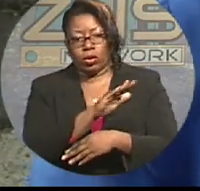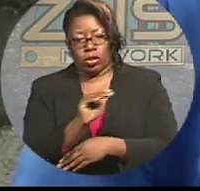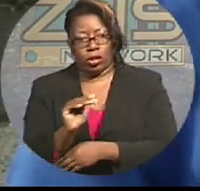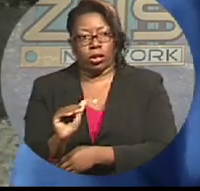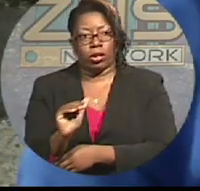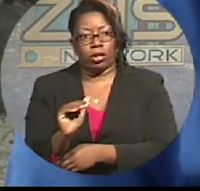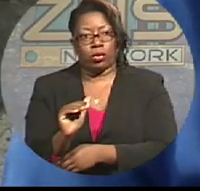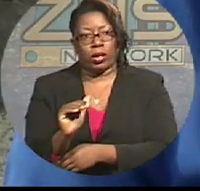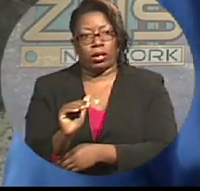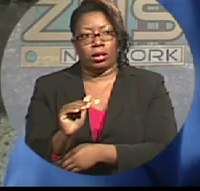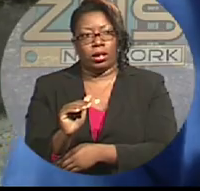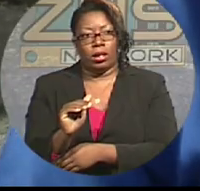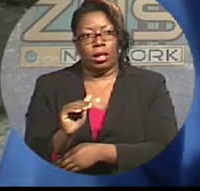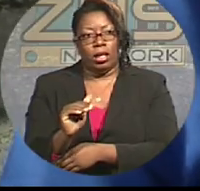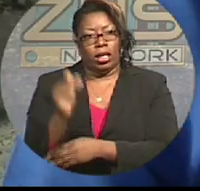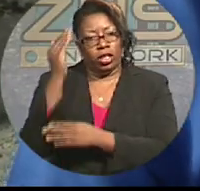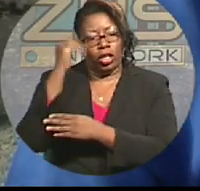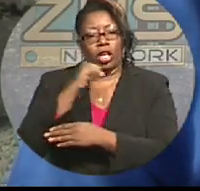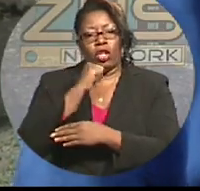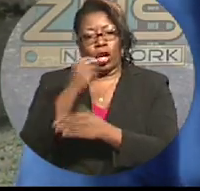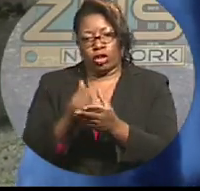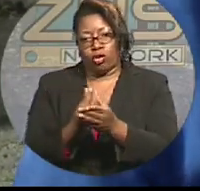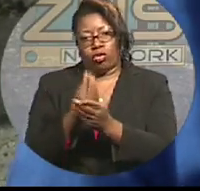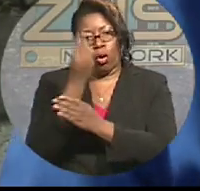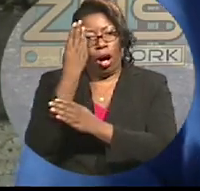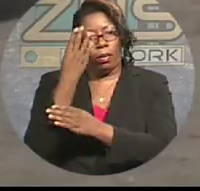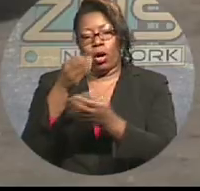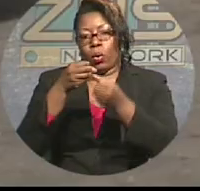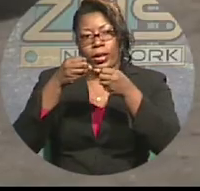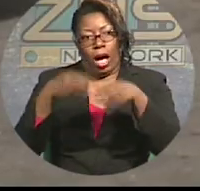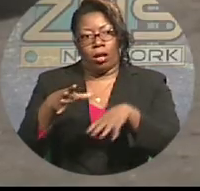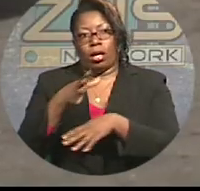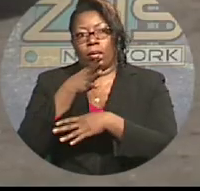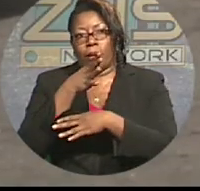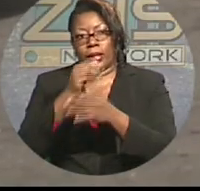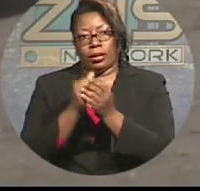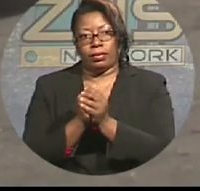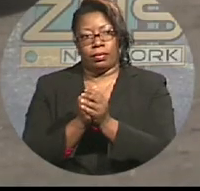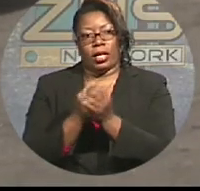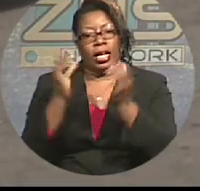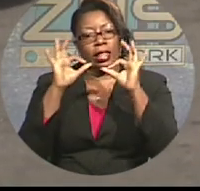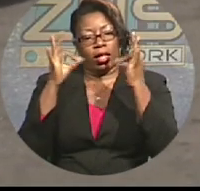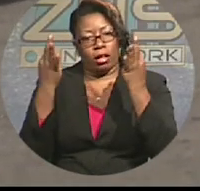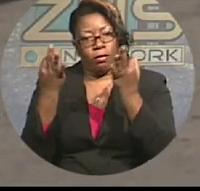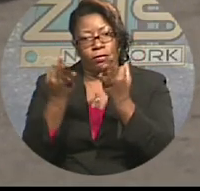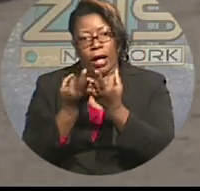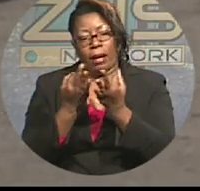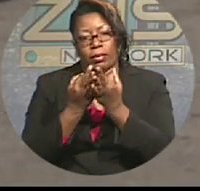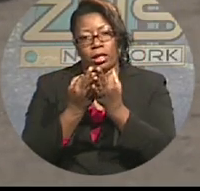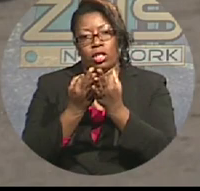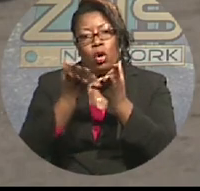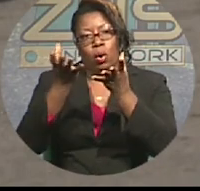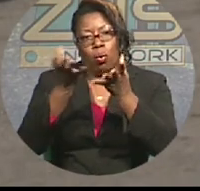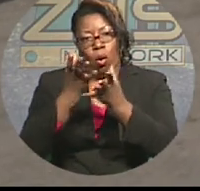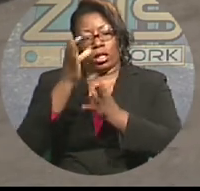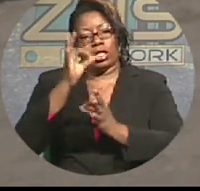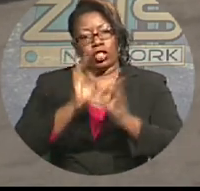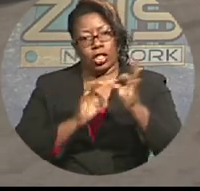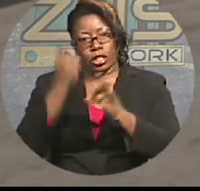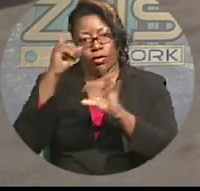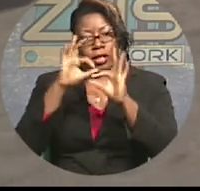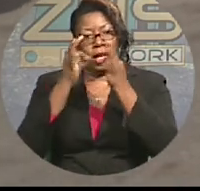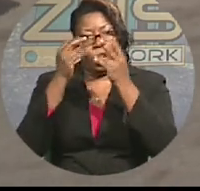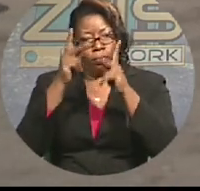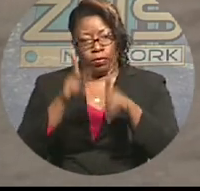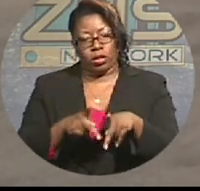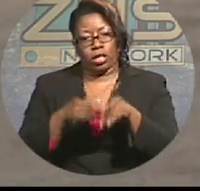but to know that they won't grow up without a mother, it's hard. And while the family is seeking justice for their loved ones, they're also calling